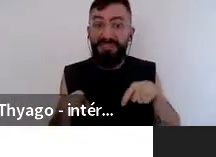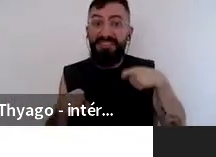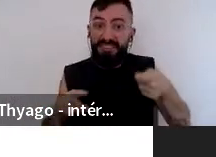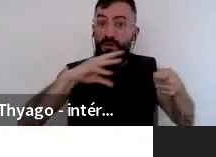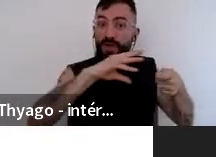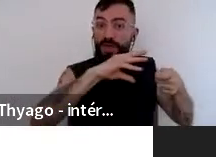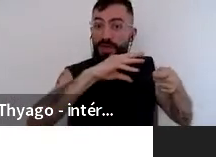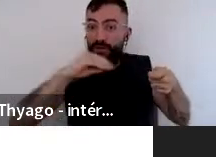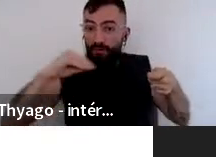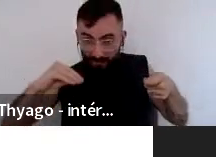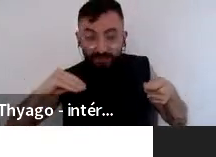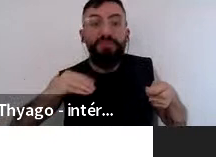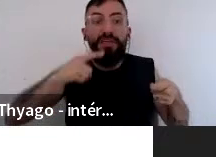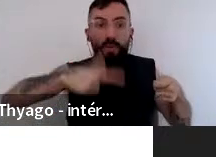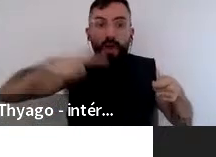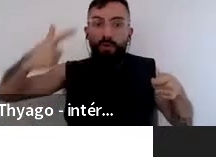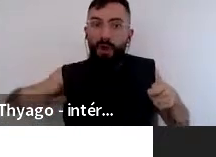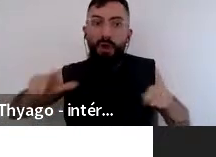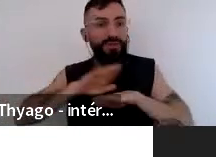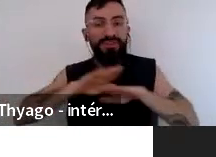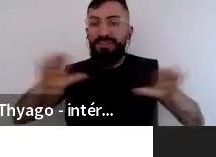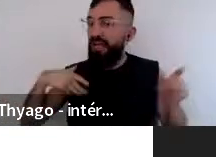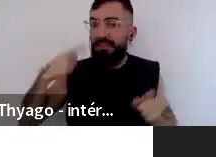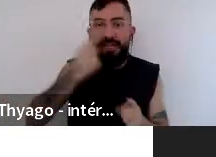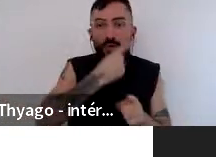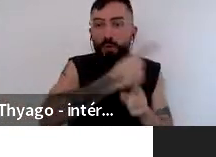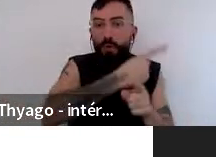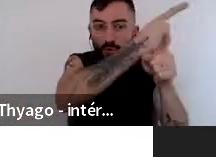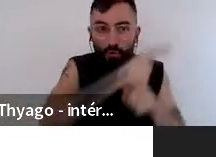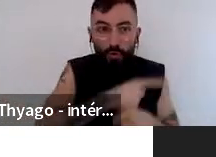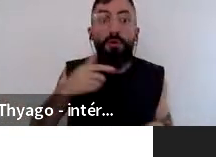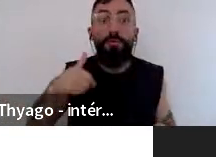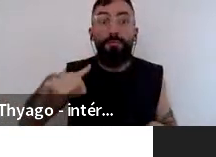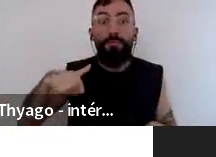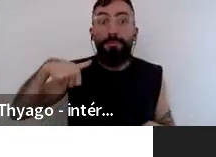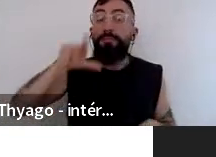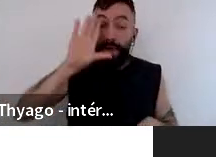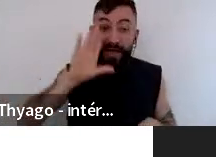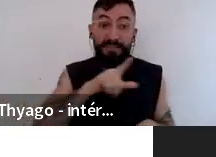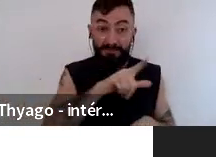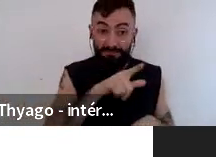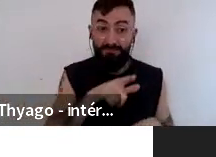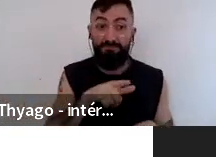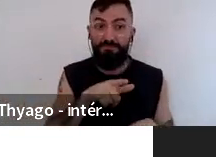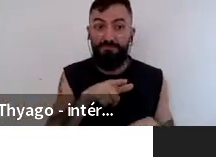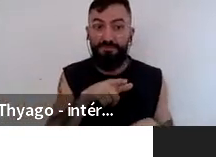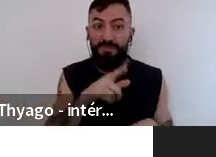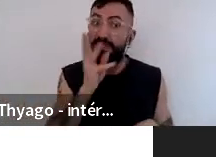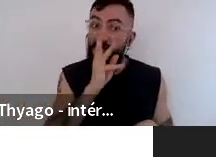or simultaneous, in our data. So that's interesting. So apparently those